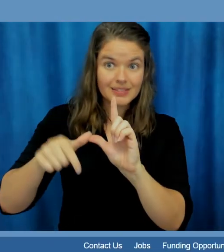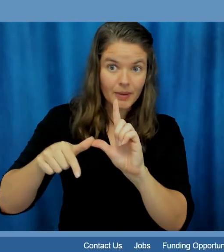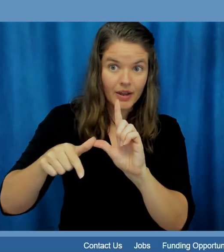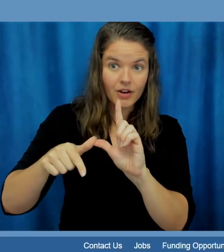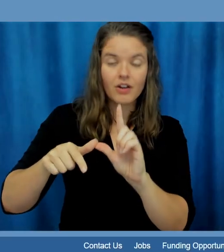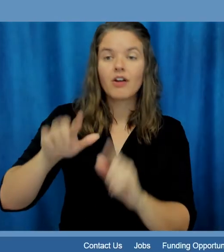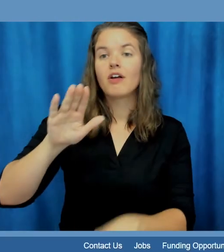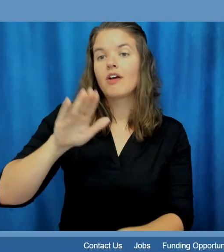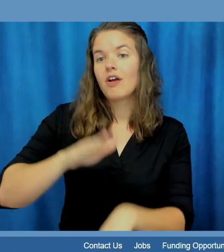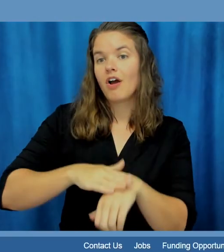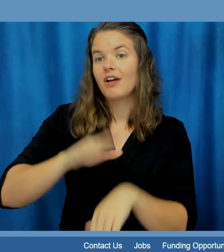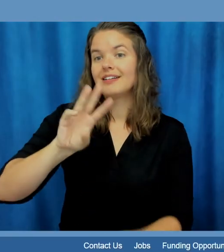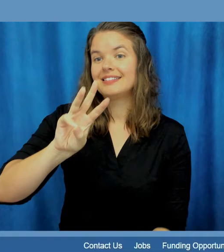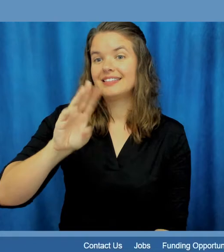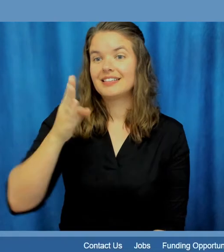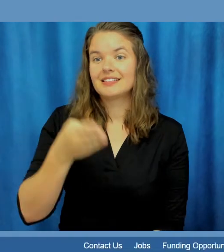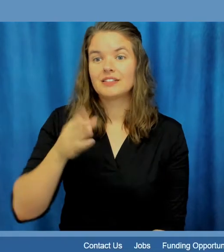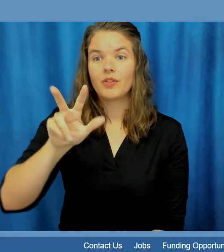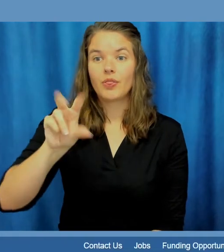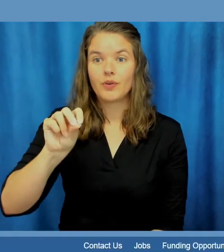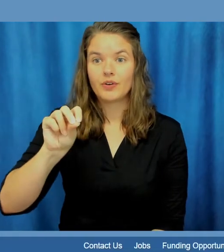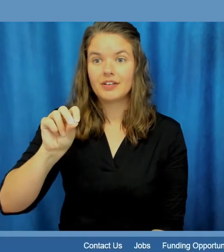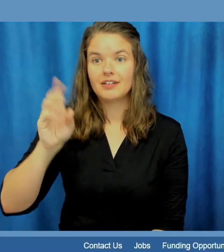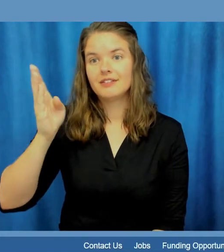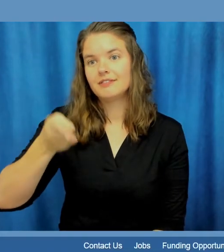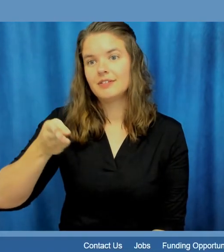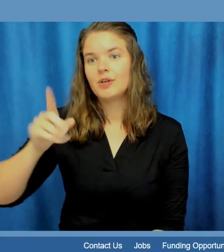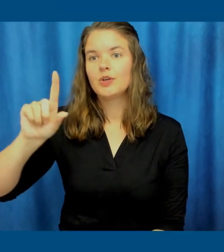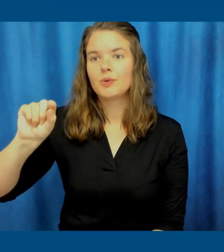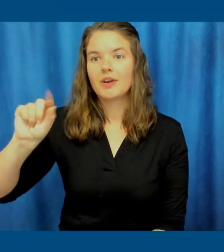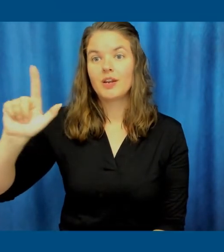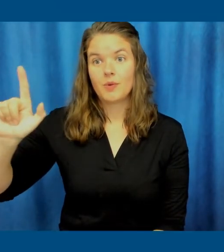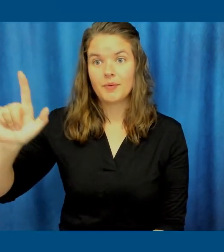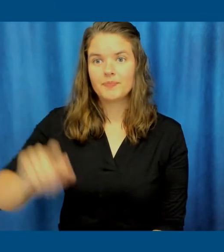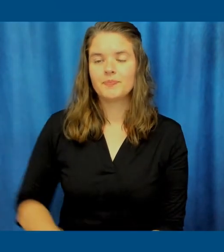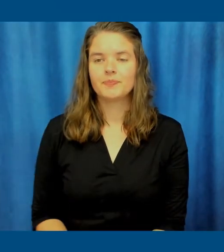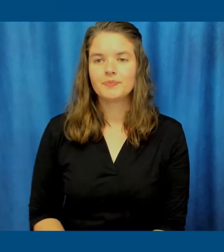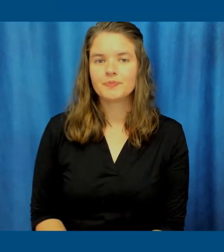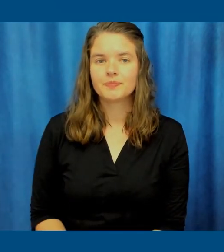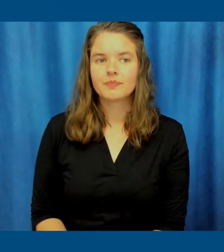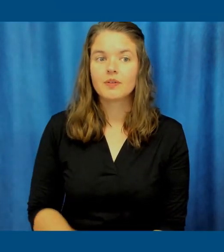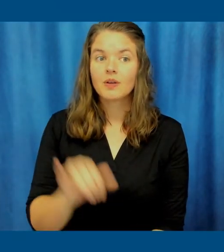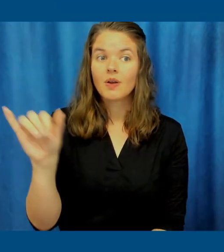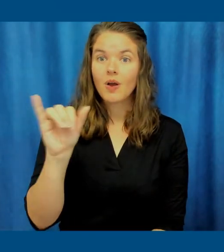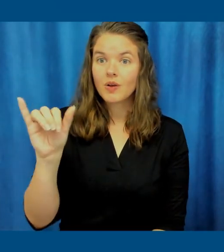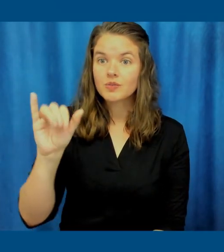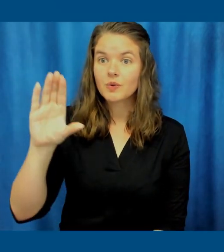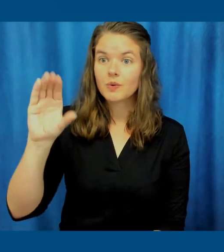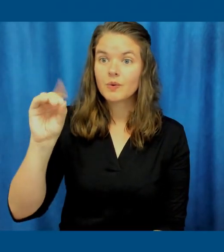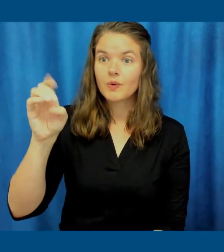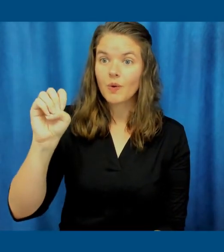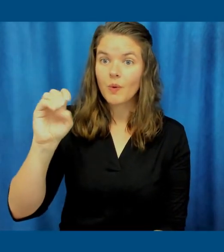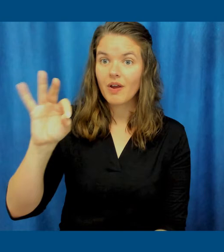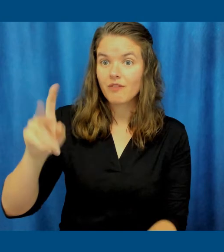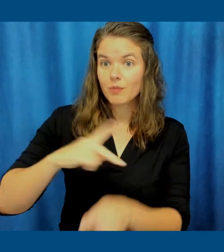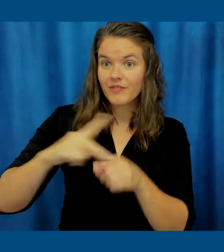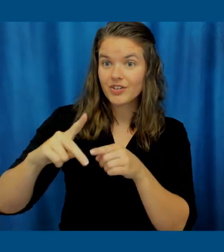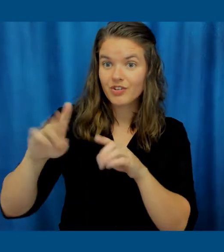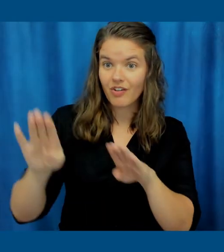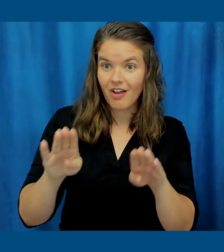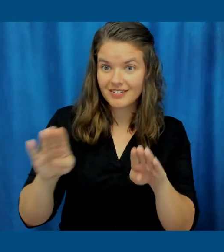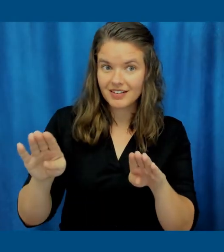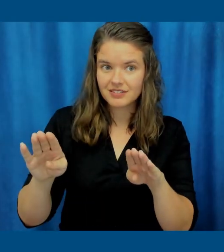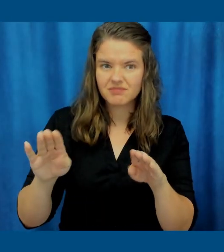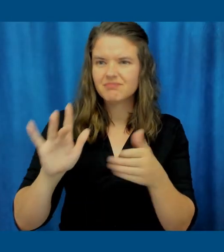expiring on 6/30 of 2021. There's also the Code of Professional Conduct, which I've